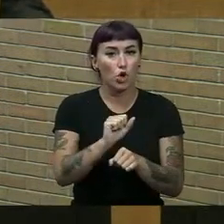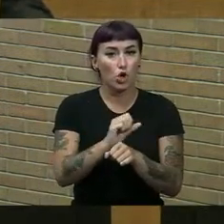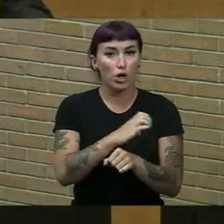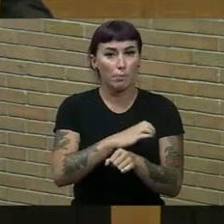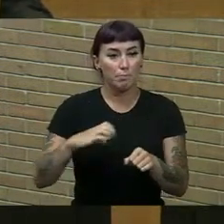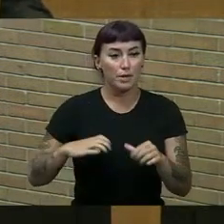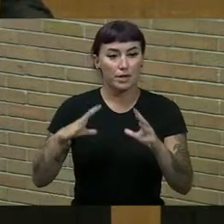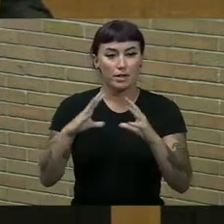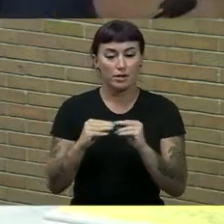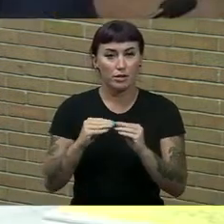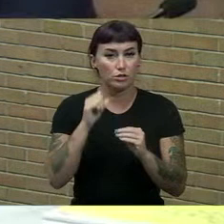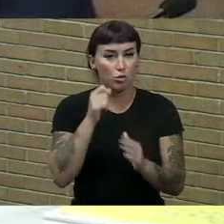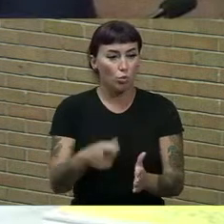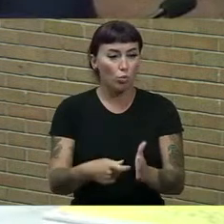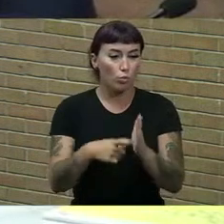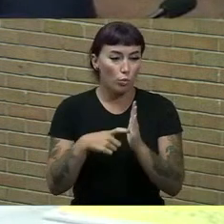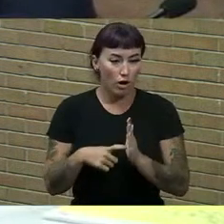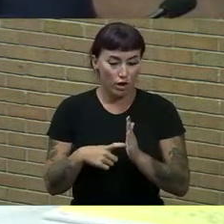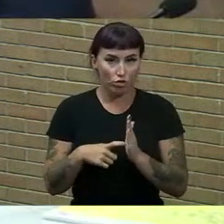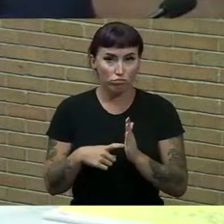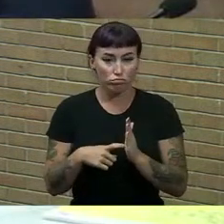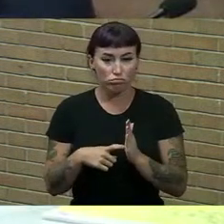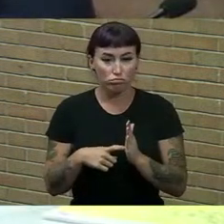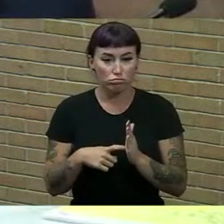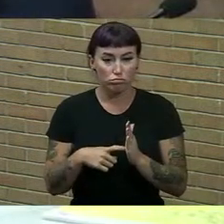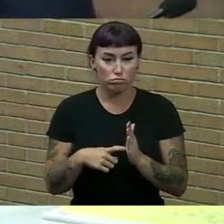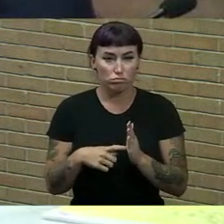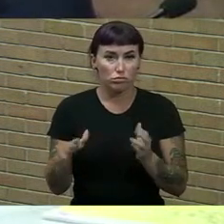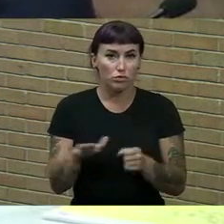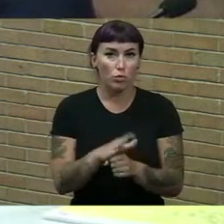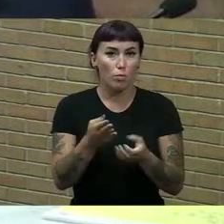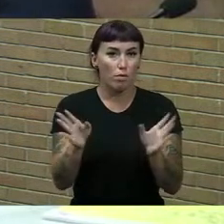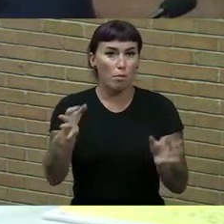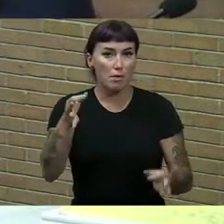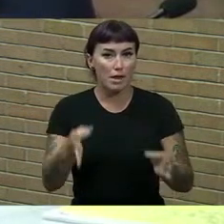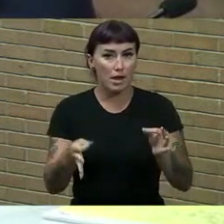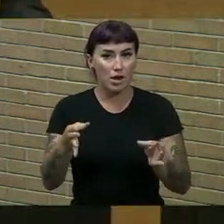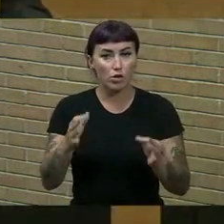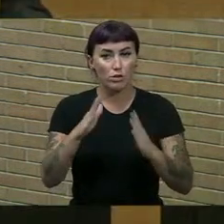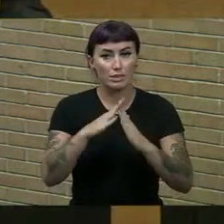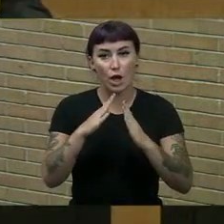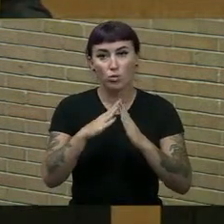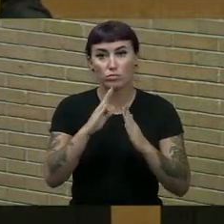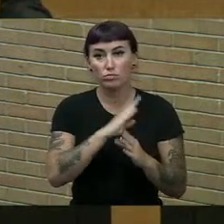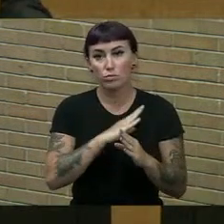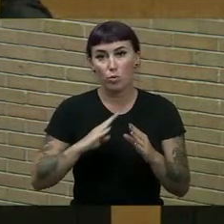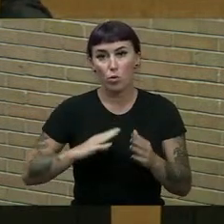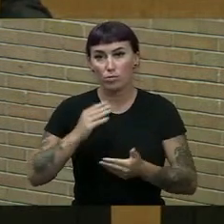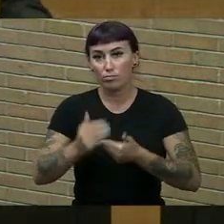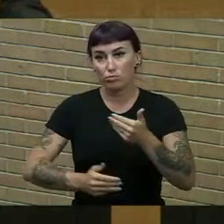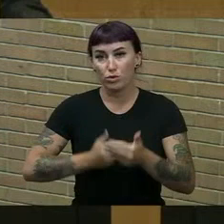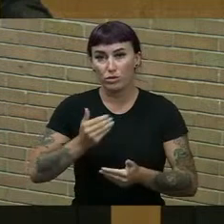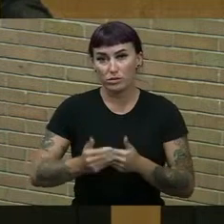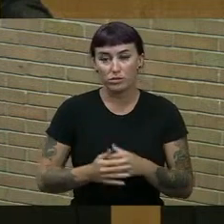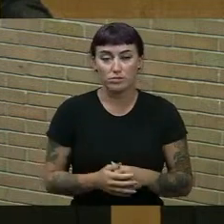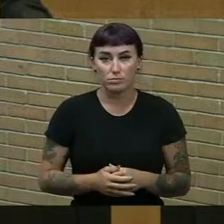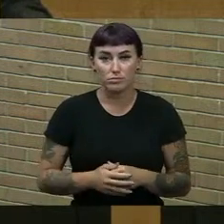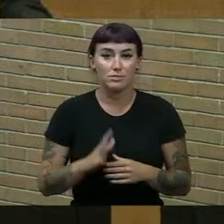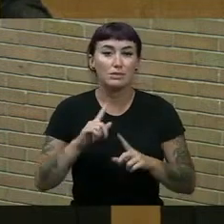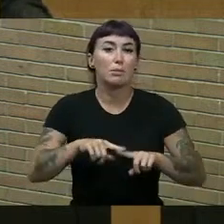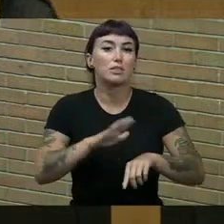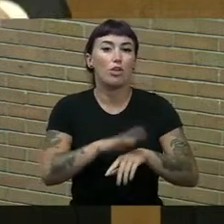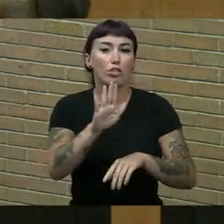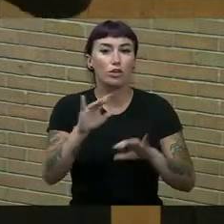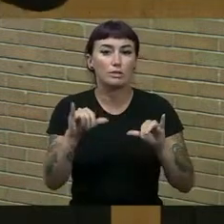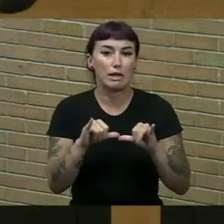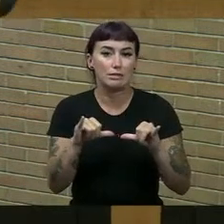do not require the full public hearing town board process, just based on their size.